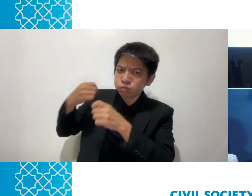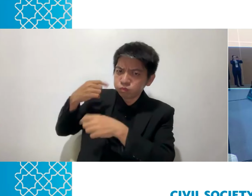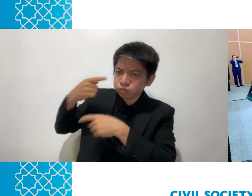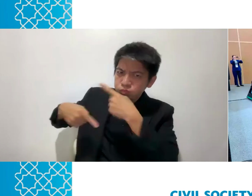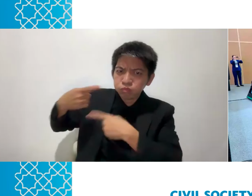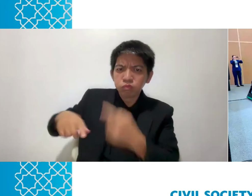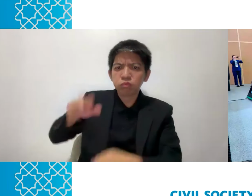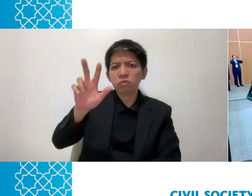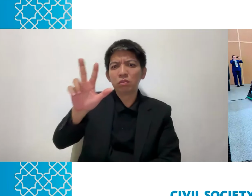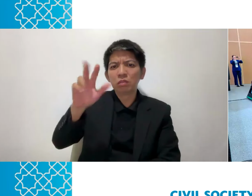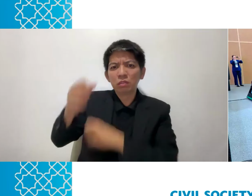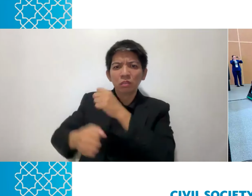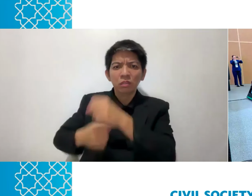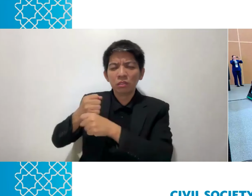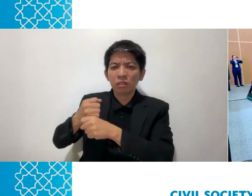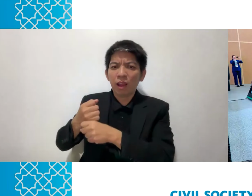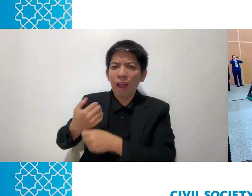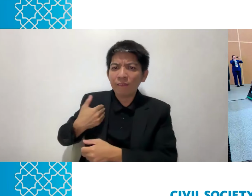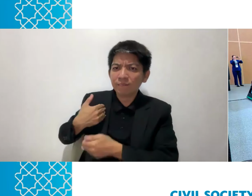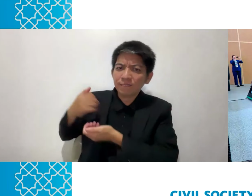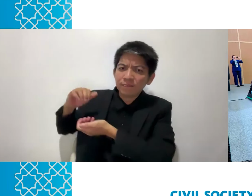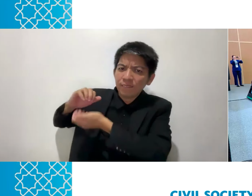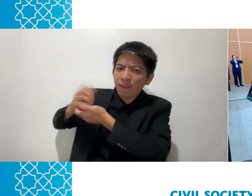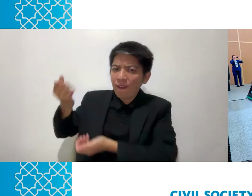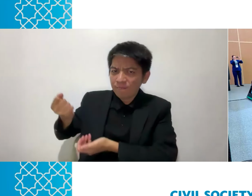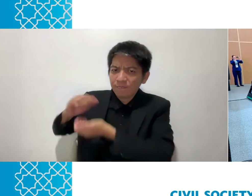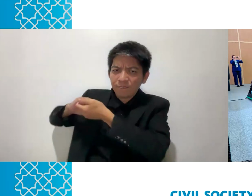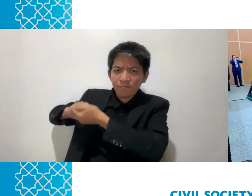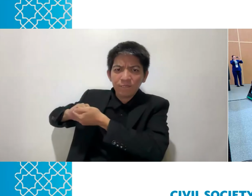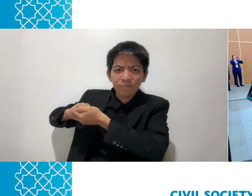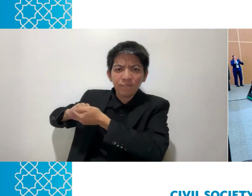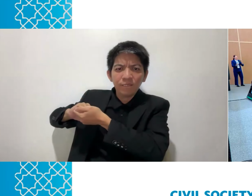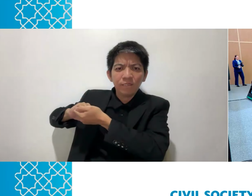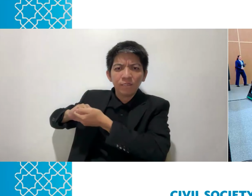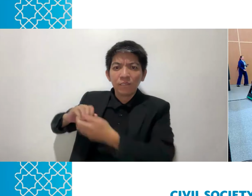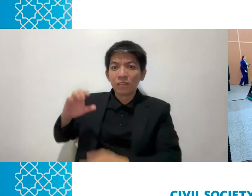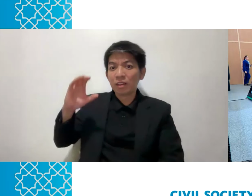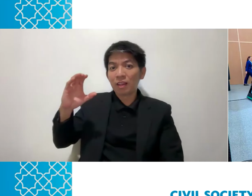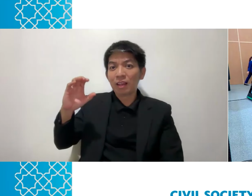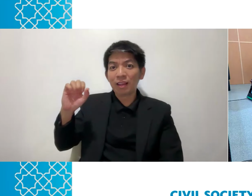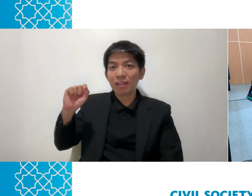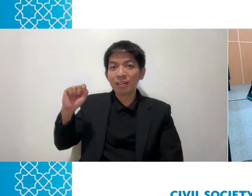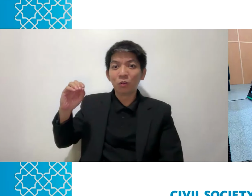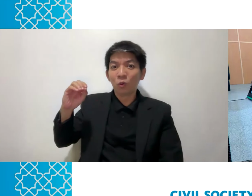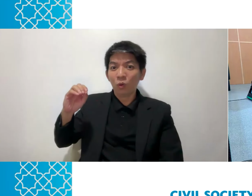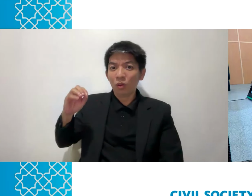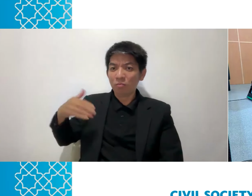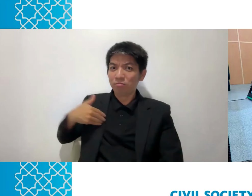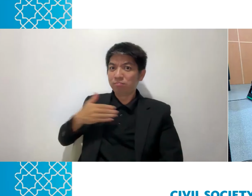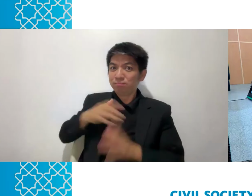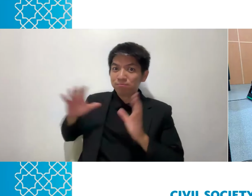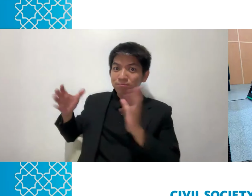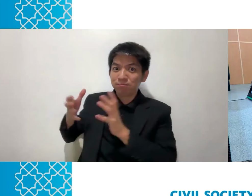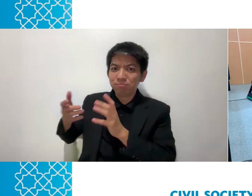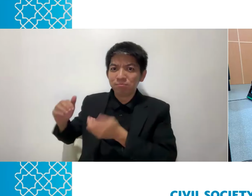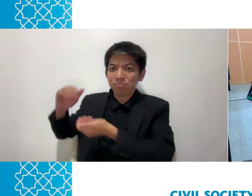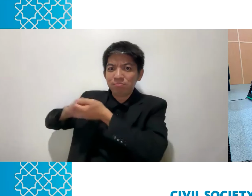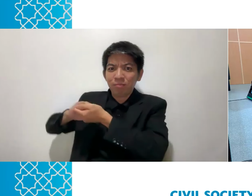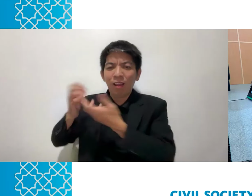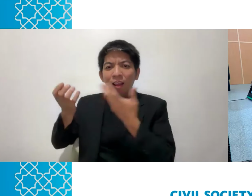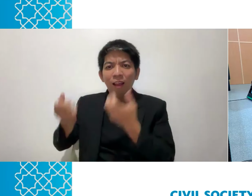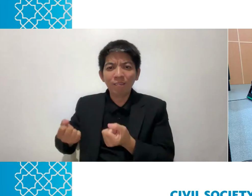with colleagues from different CSOs to co-organize the movement called Chain Swap. Have